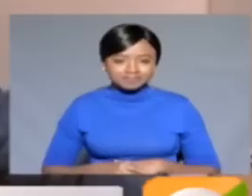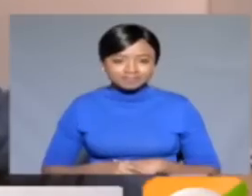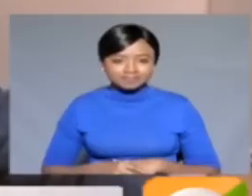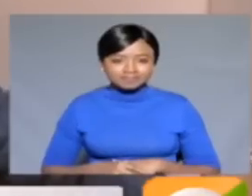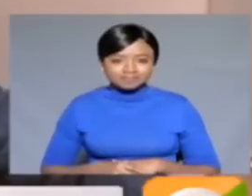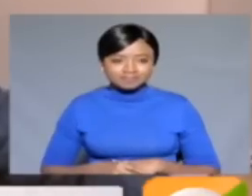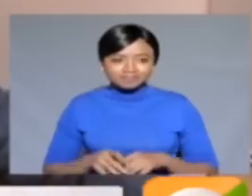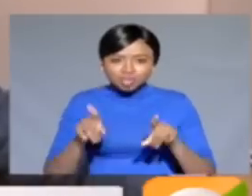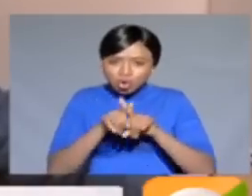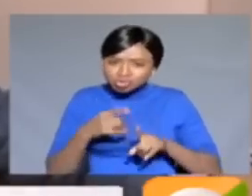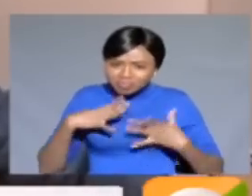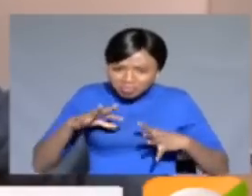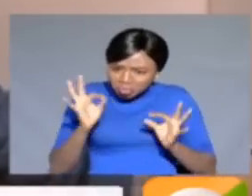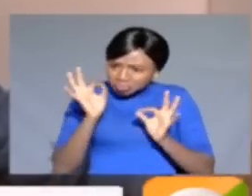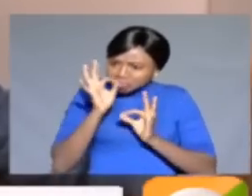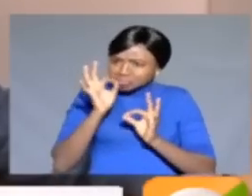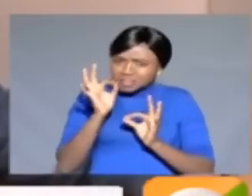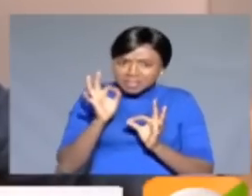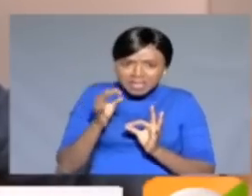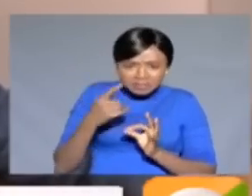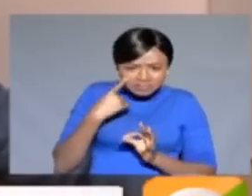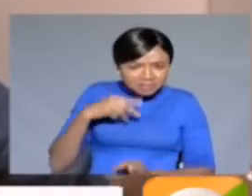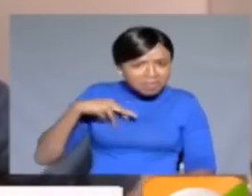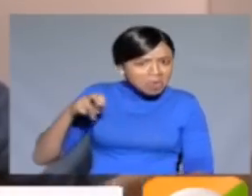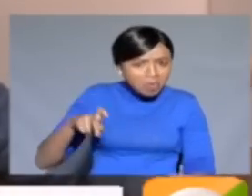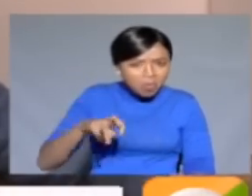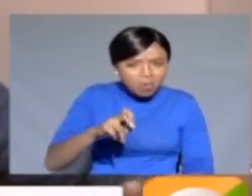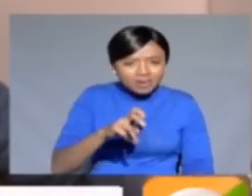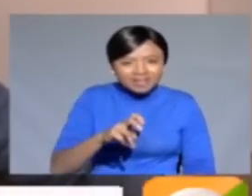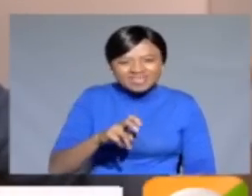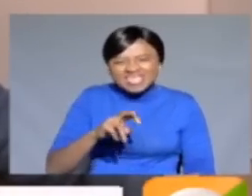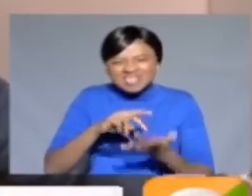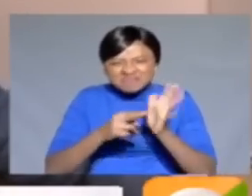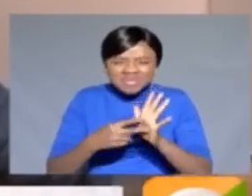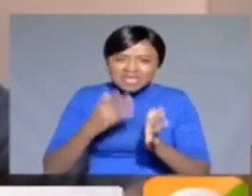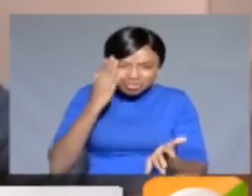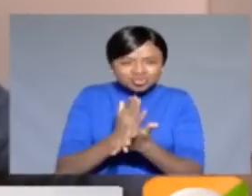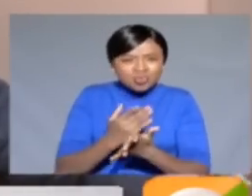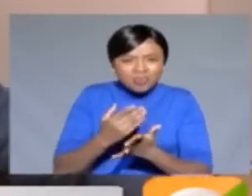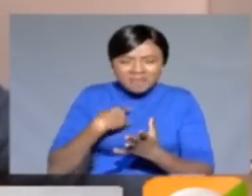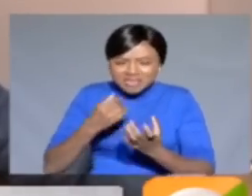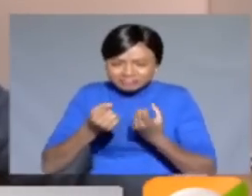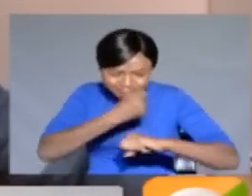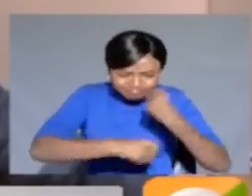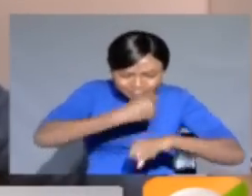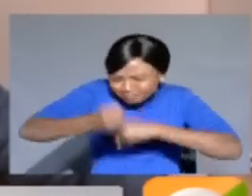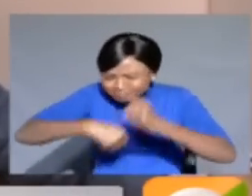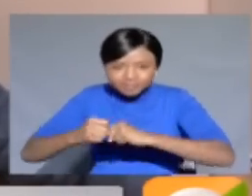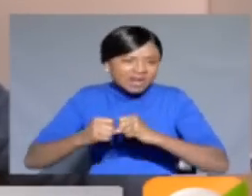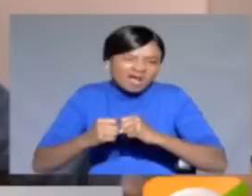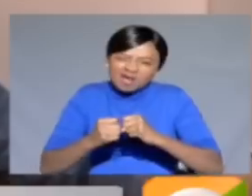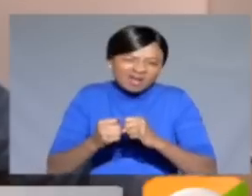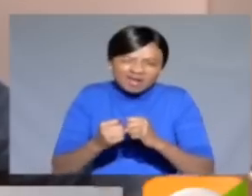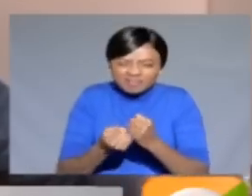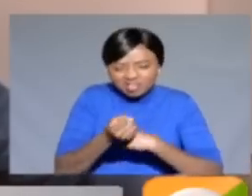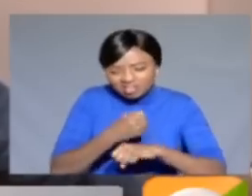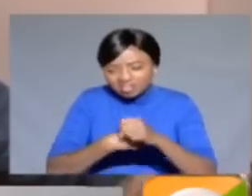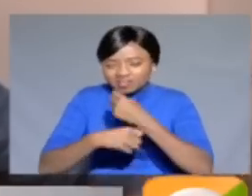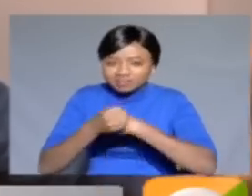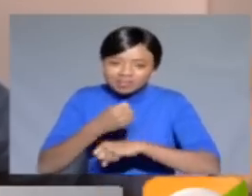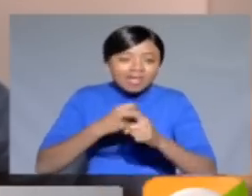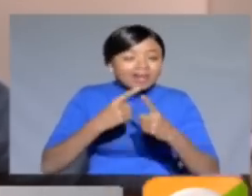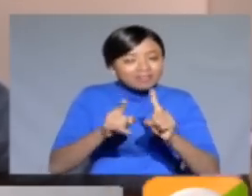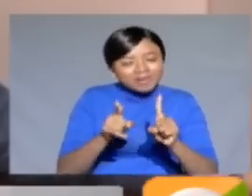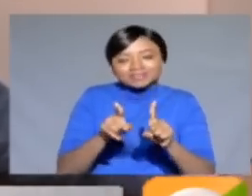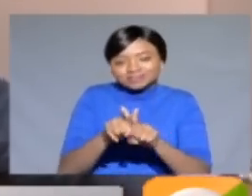surprised to see me walking down the street. I'm not as active in the gym as perhaps I'd like to be, but